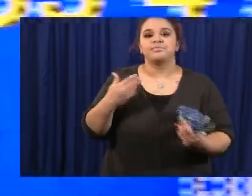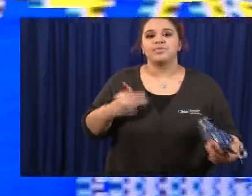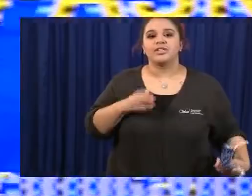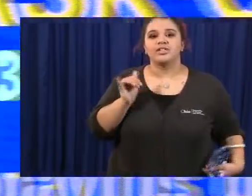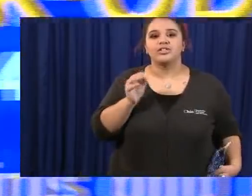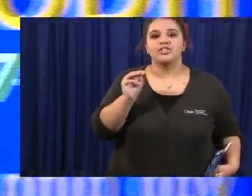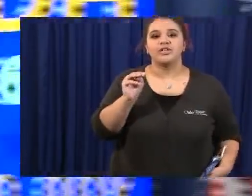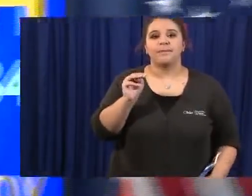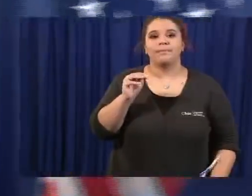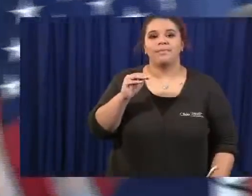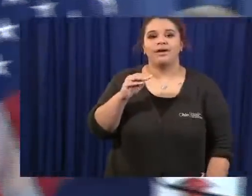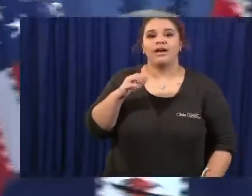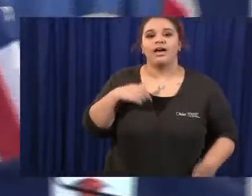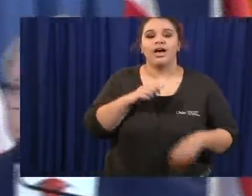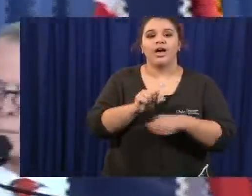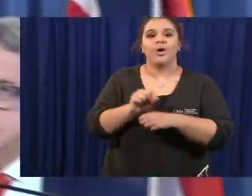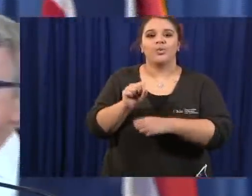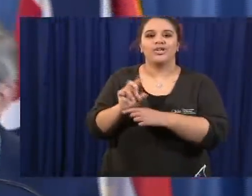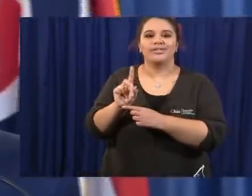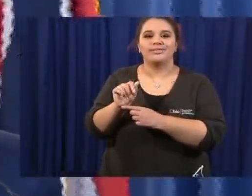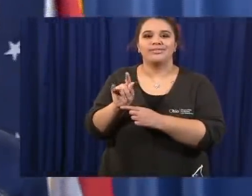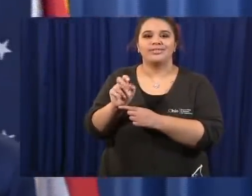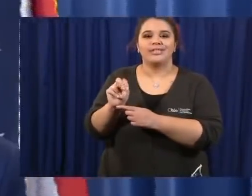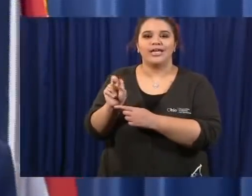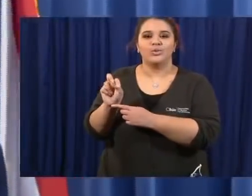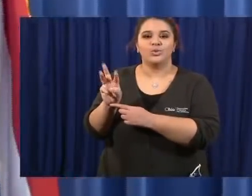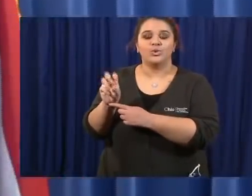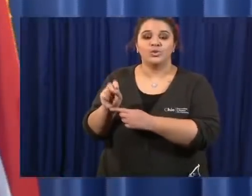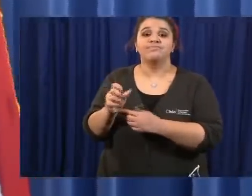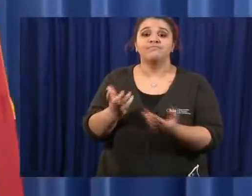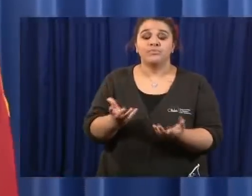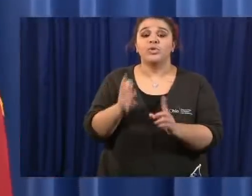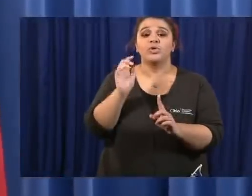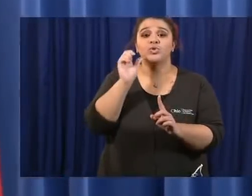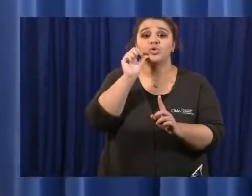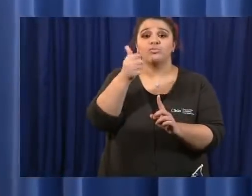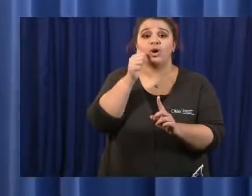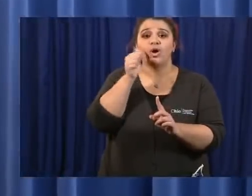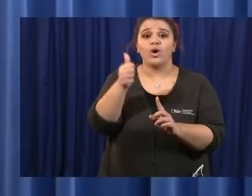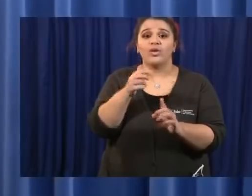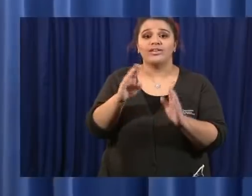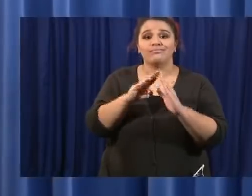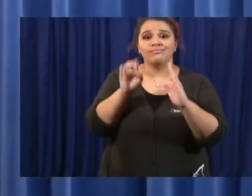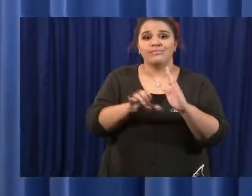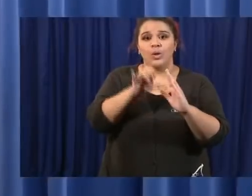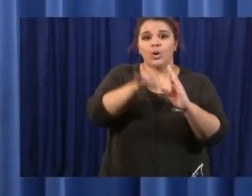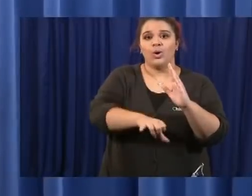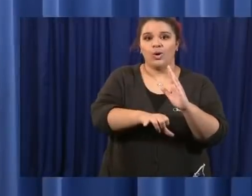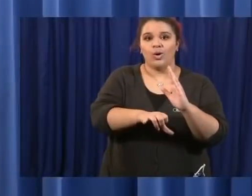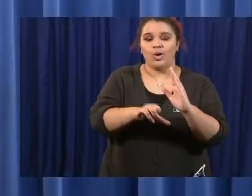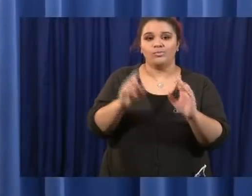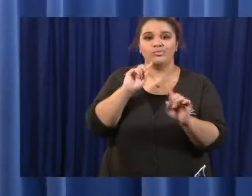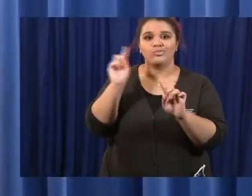correctly, the stay-at-home order expires at 11:59 p.m. Do you intend on letting